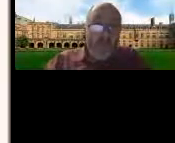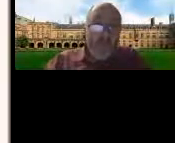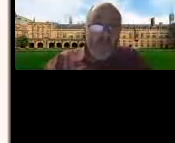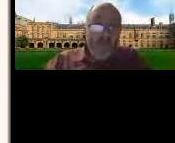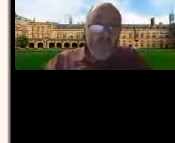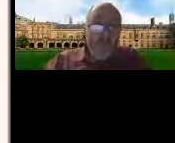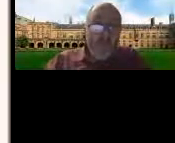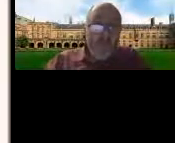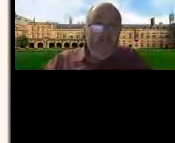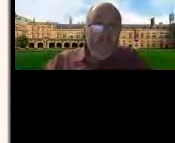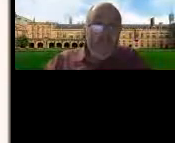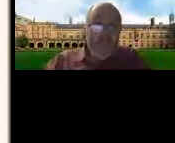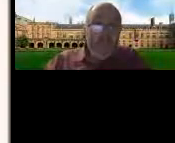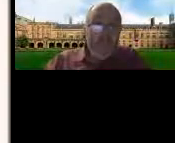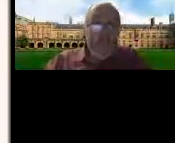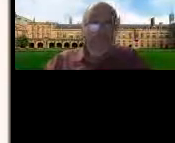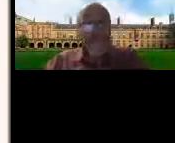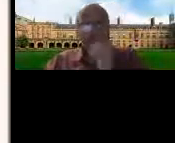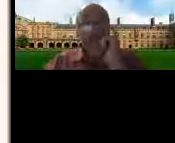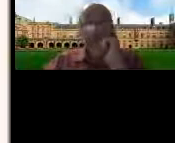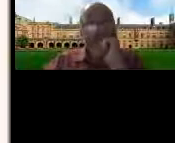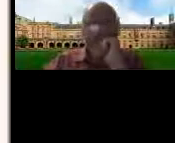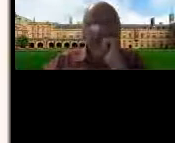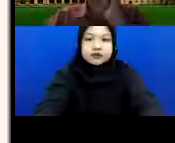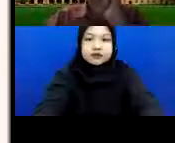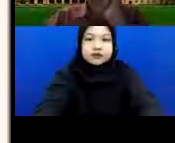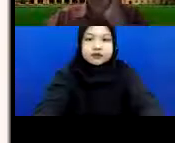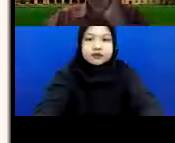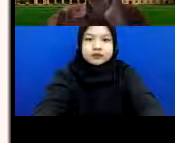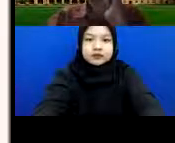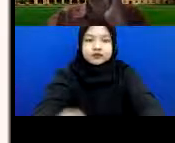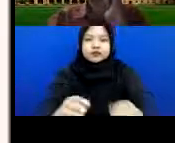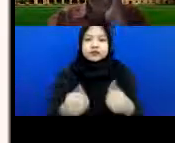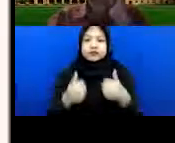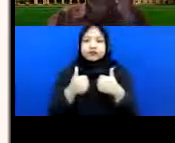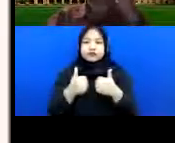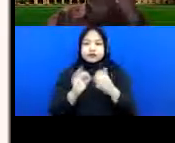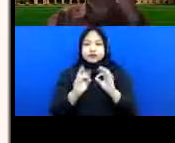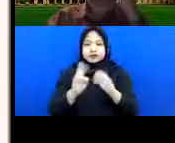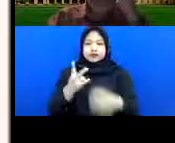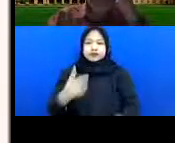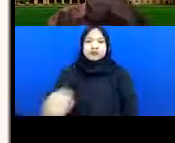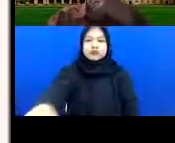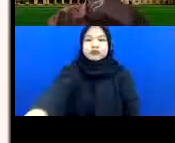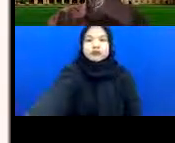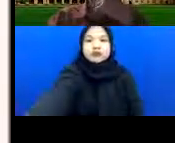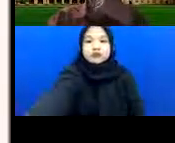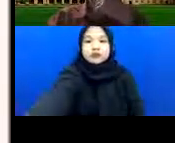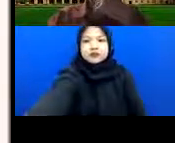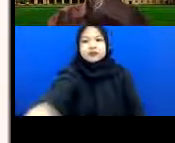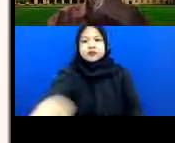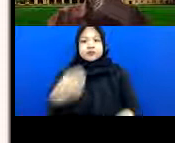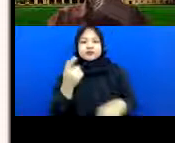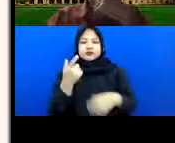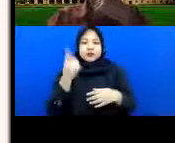Given the purpose of the study and its research questions, we will use qualitative research as the methodological approach for